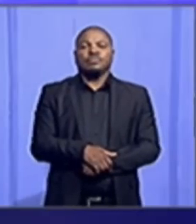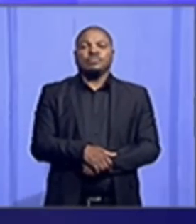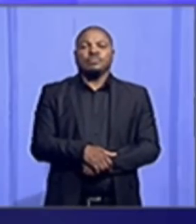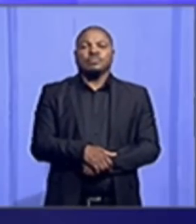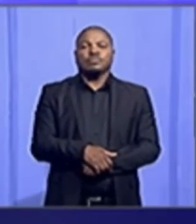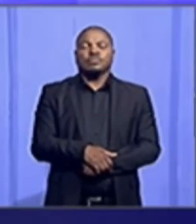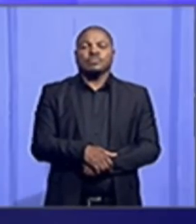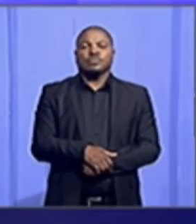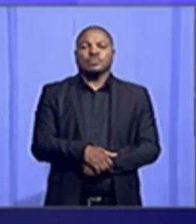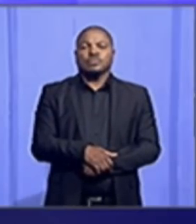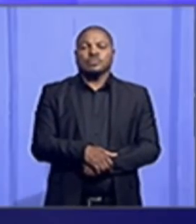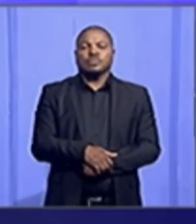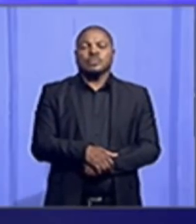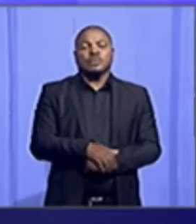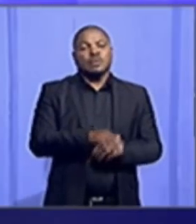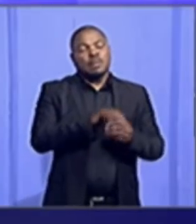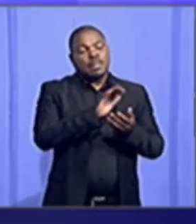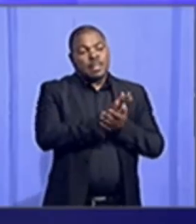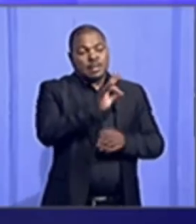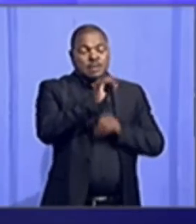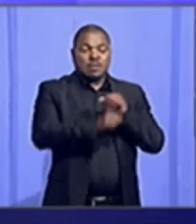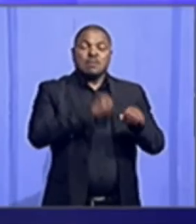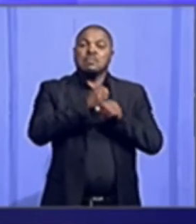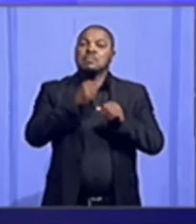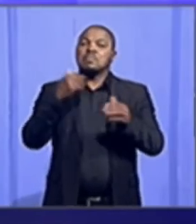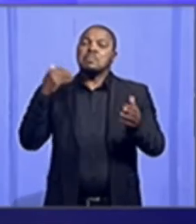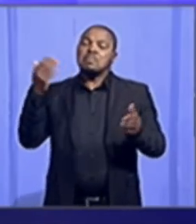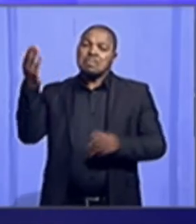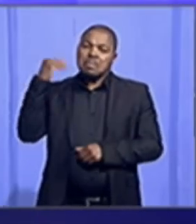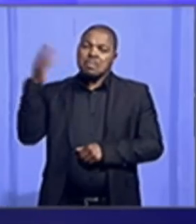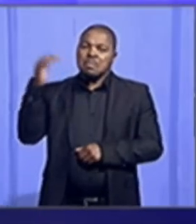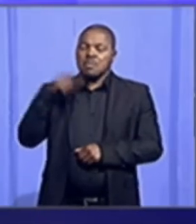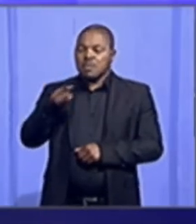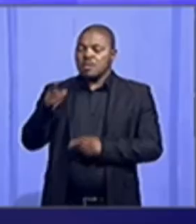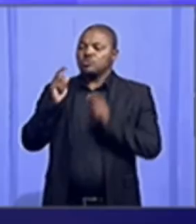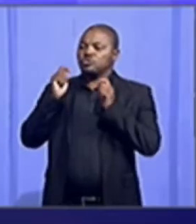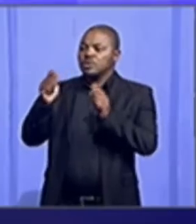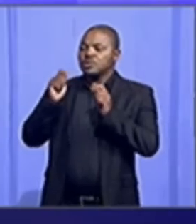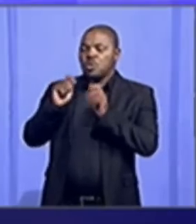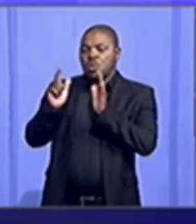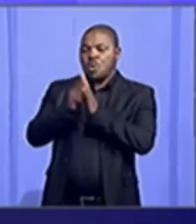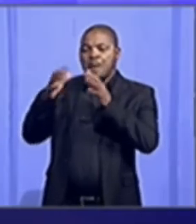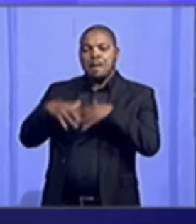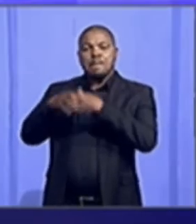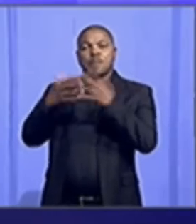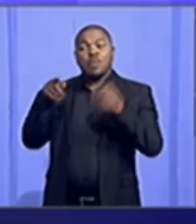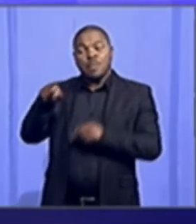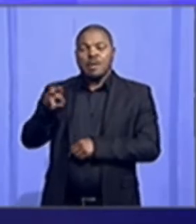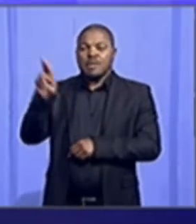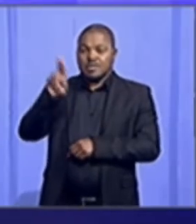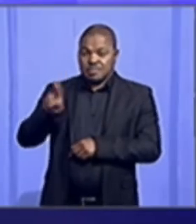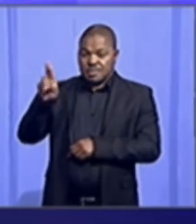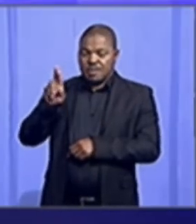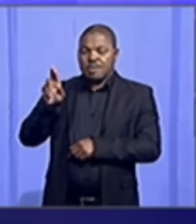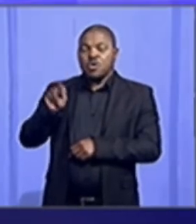Le ha e le dilemo tse 13 ho kgakotswe moralo wa ntlafatso ya dipalangwang Rustenburg North West, ha